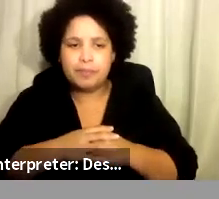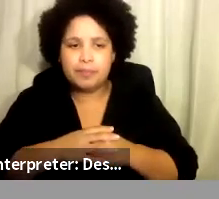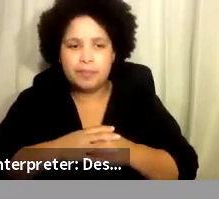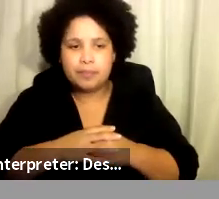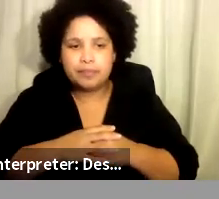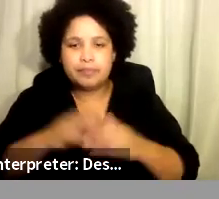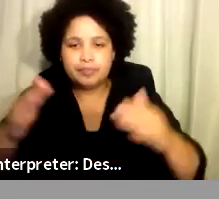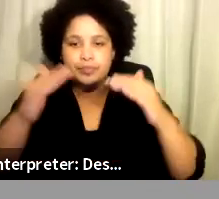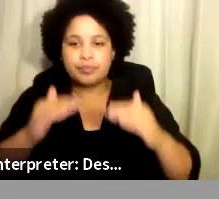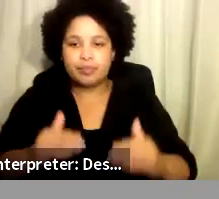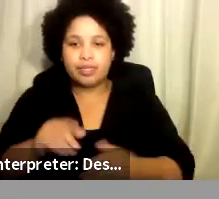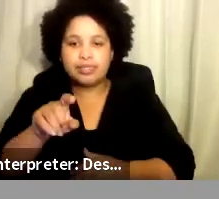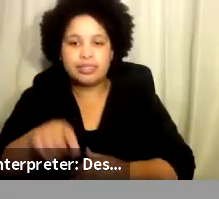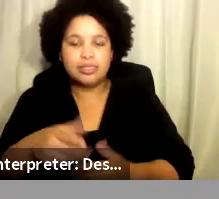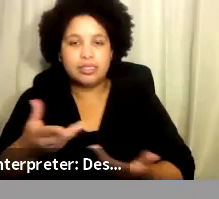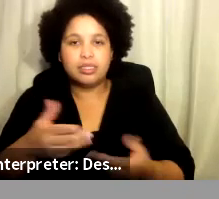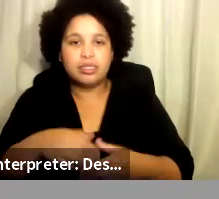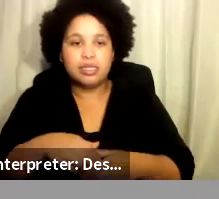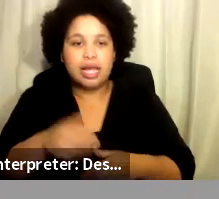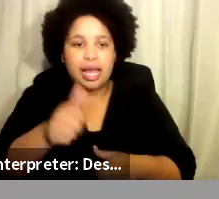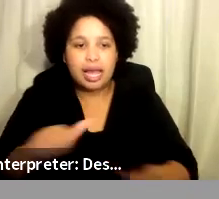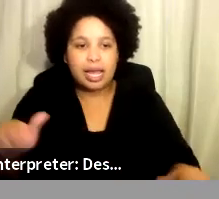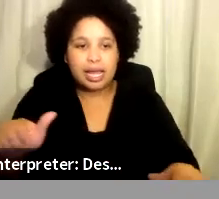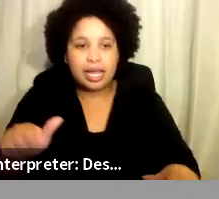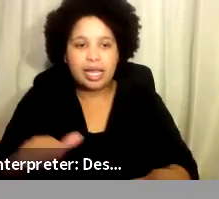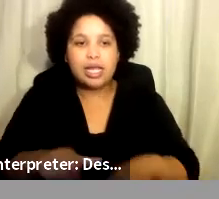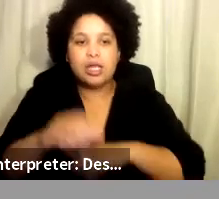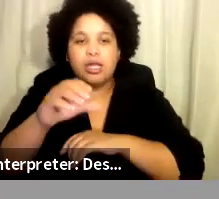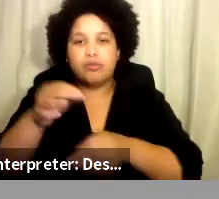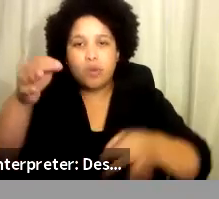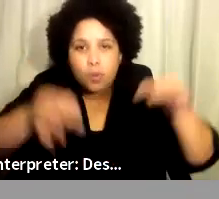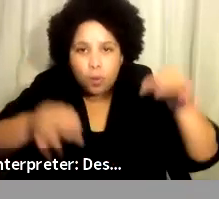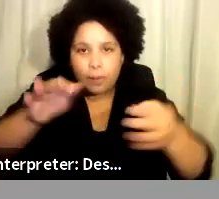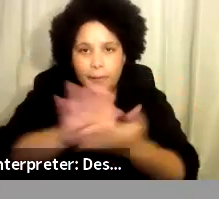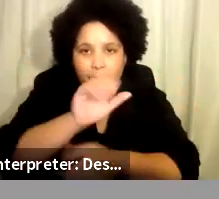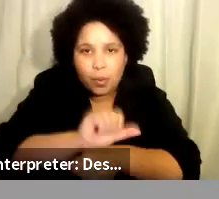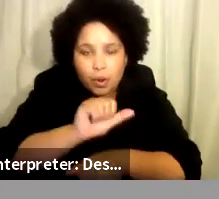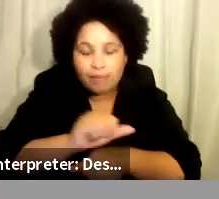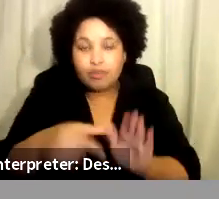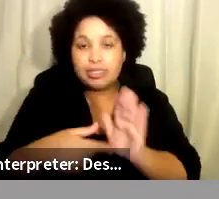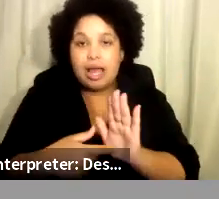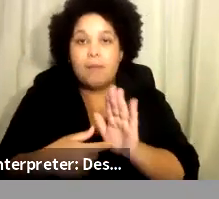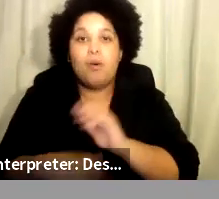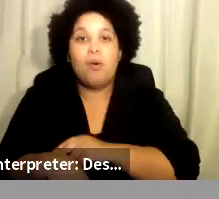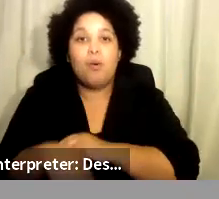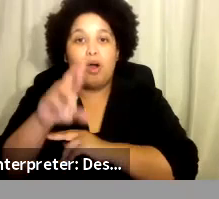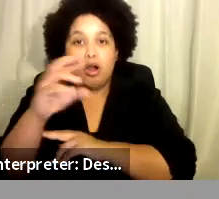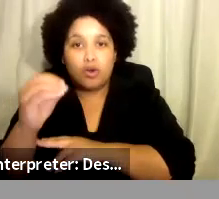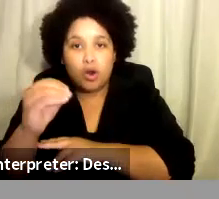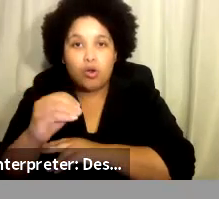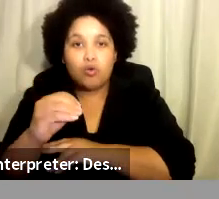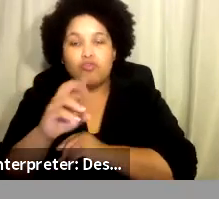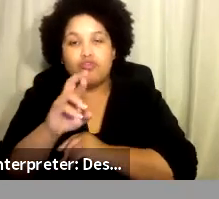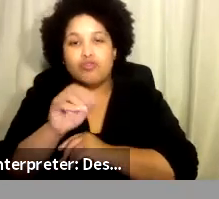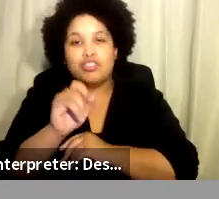The next document, again, if you have any court papers that are needed, restraining orders, things like that, we always want to make sure that we have a copy. And then if